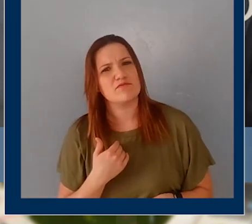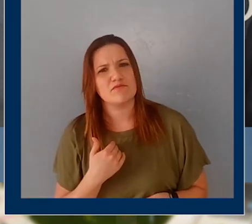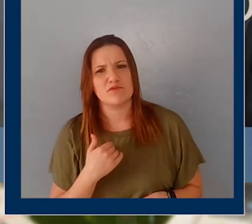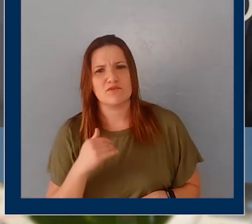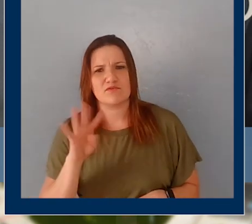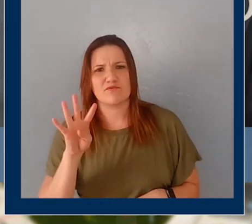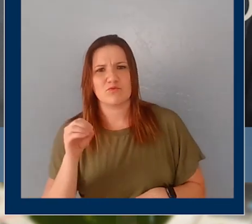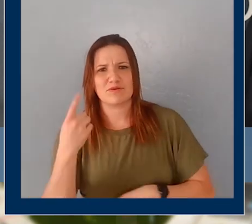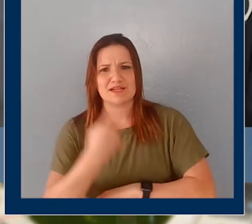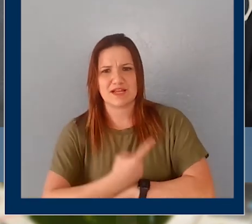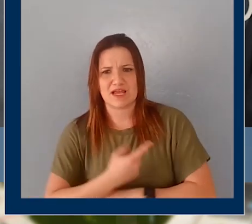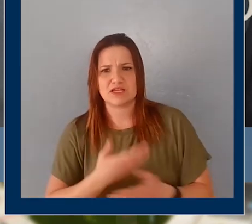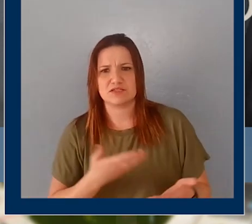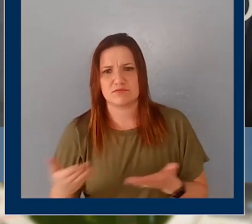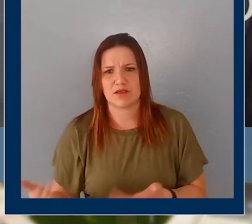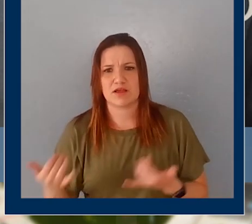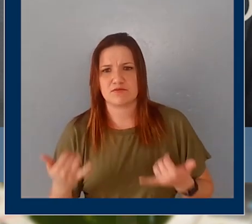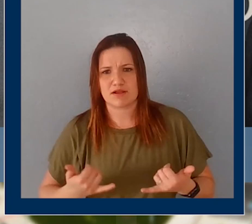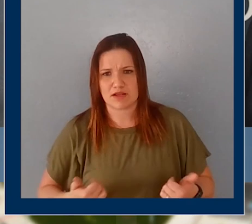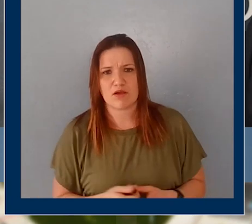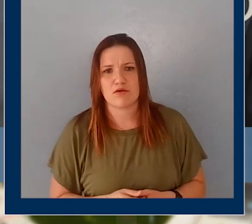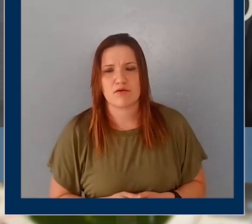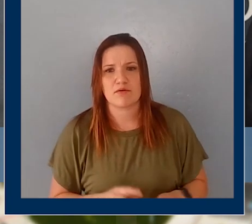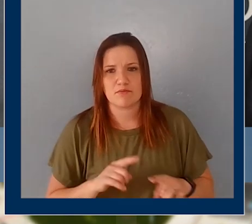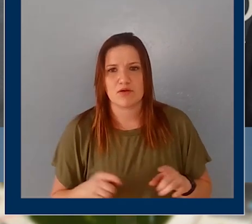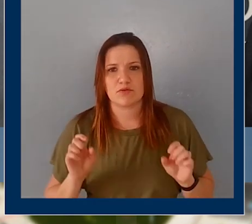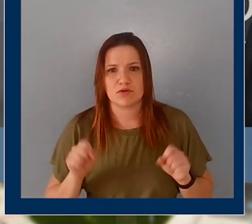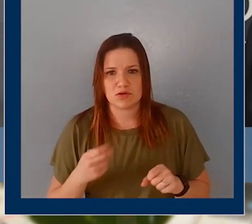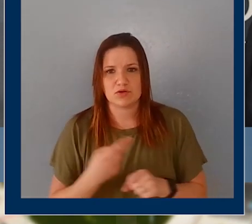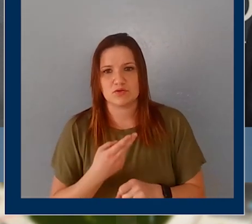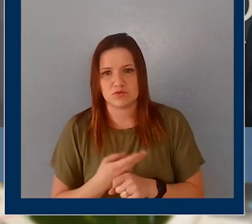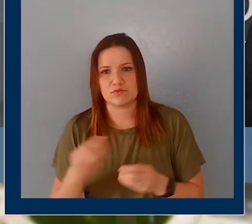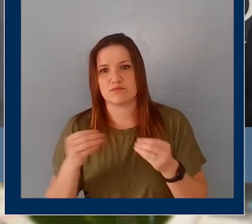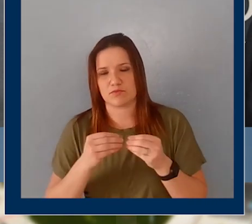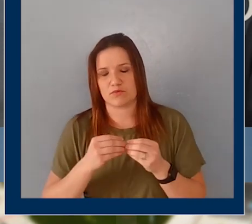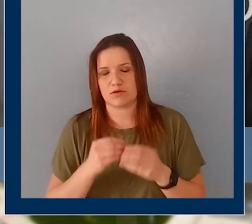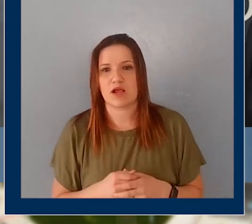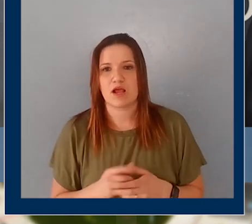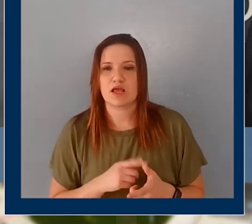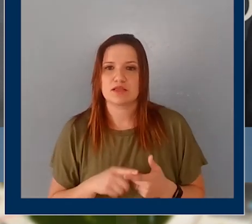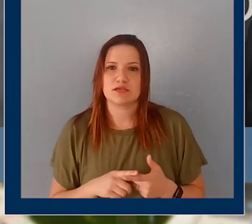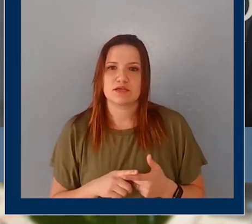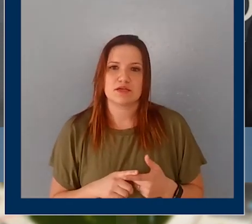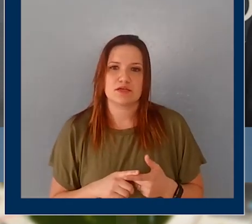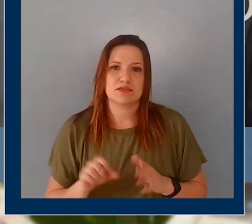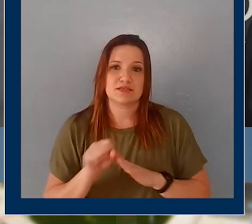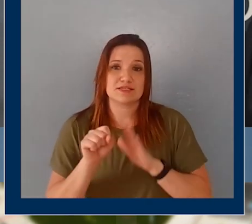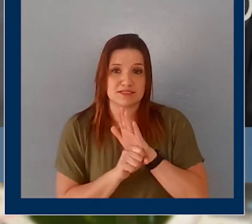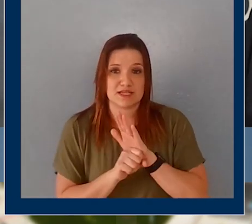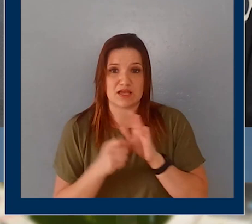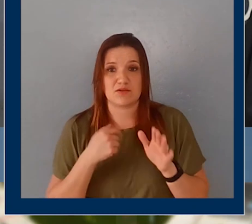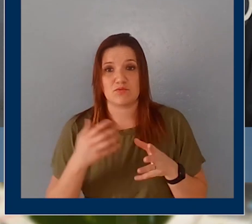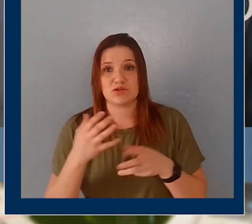used, unusable ventilators. But in this case, they were new and pristine. Yeah. And we have to give them